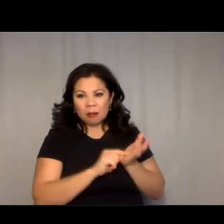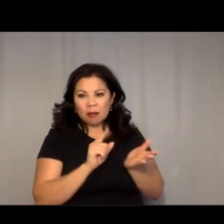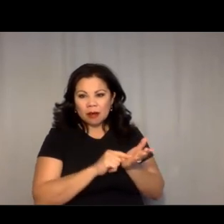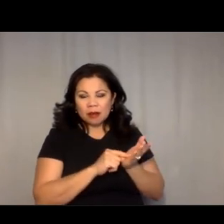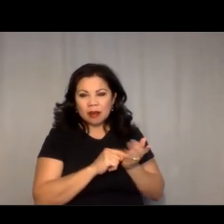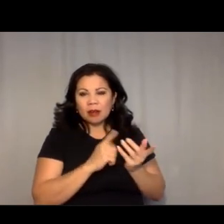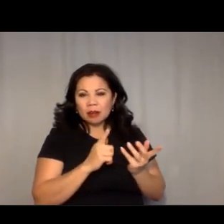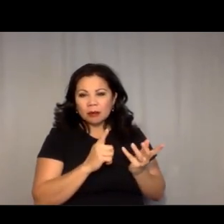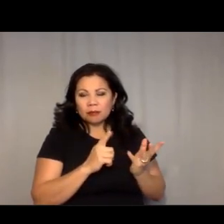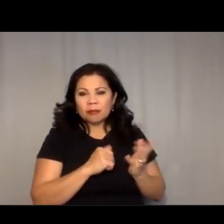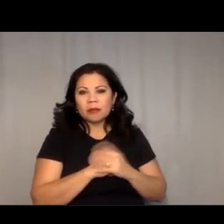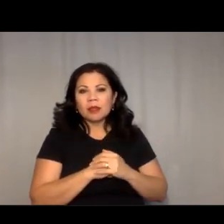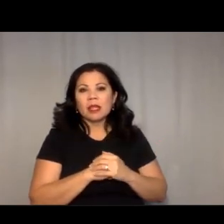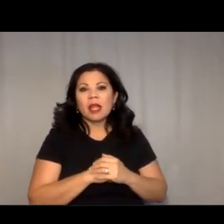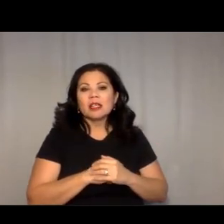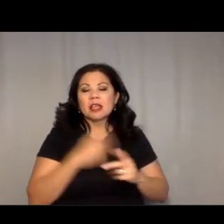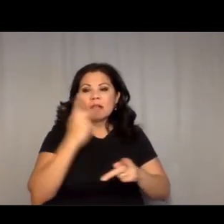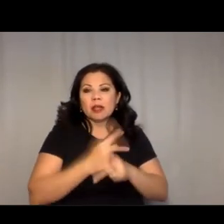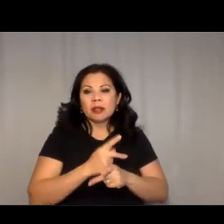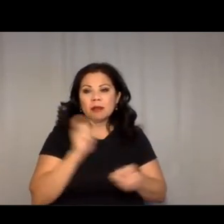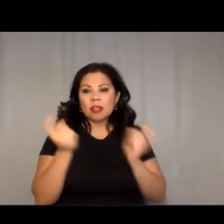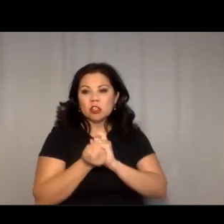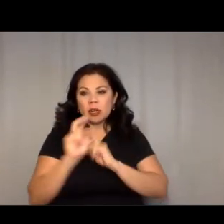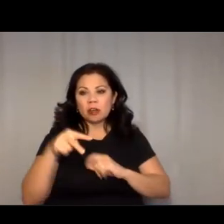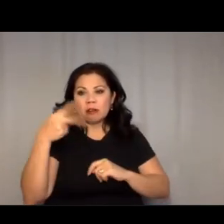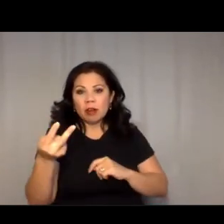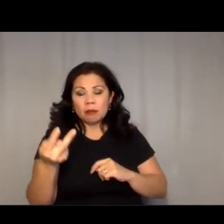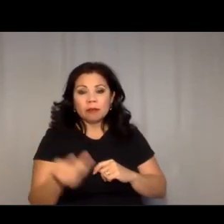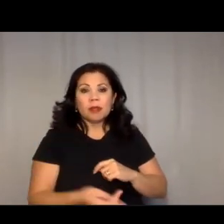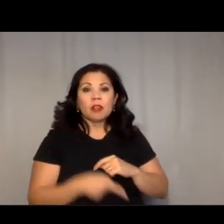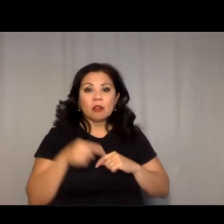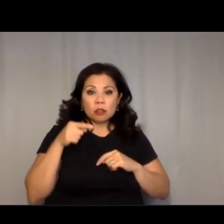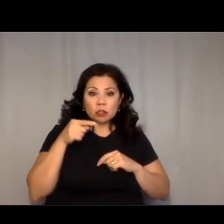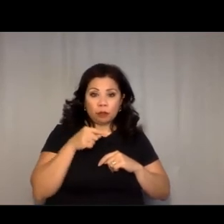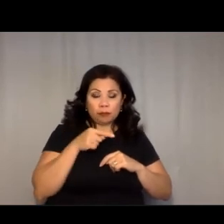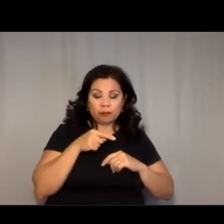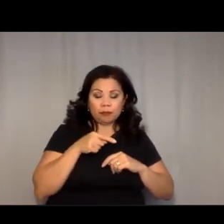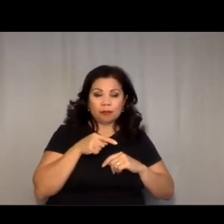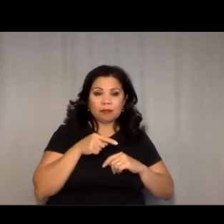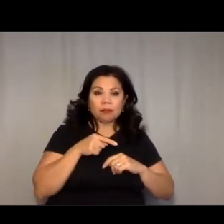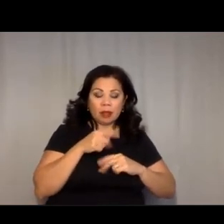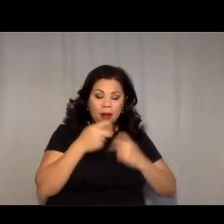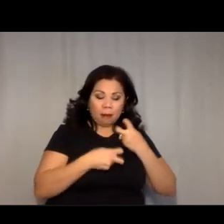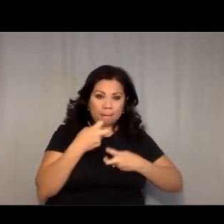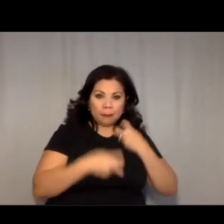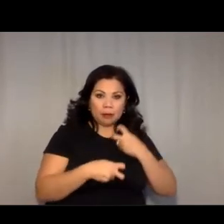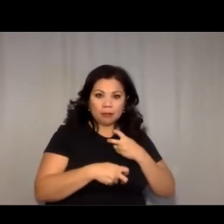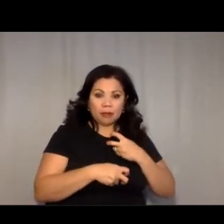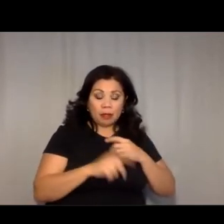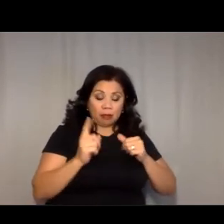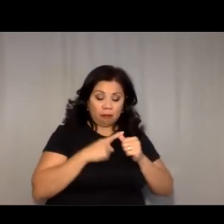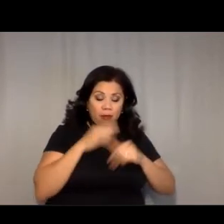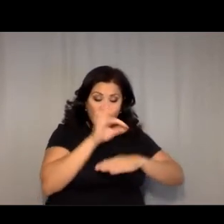flip. So if this is my original problem, I'm going to keep that one the same. I'm going to change